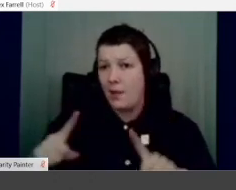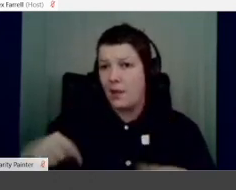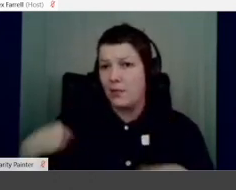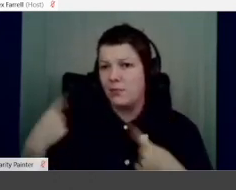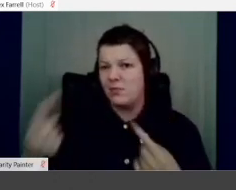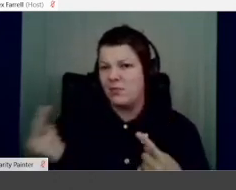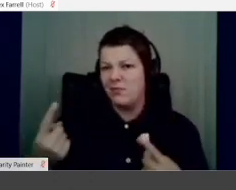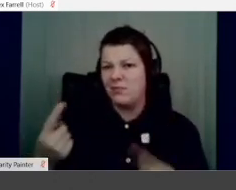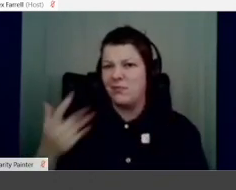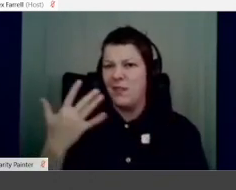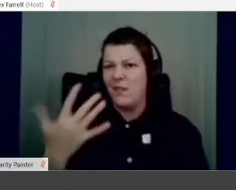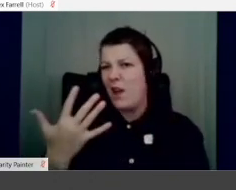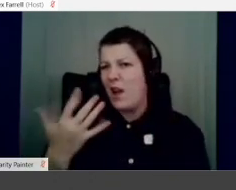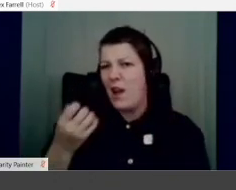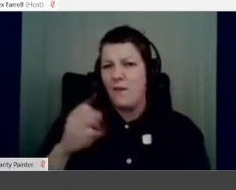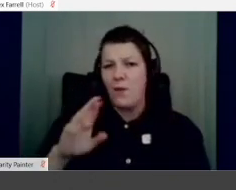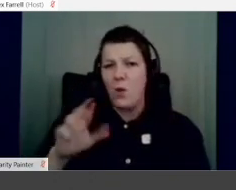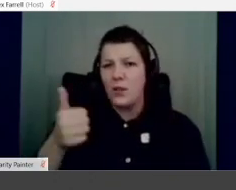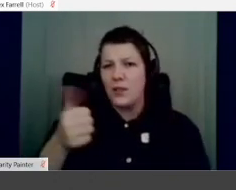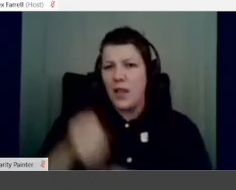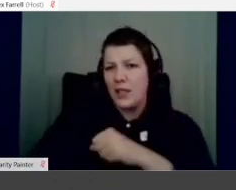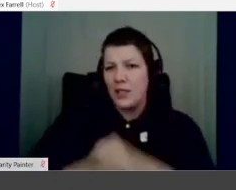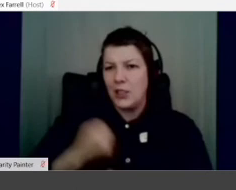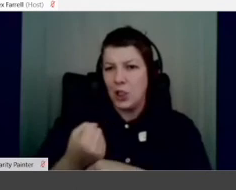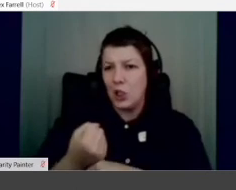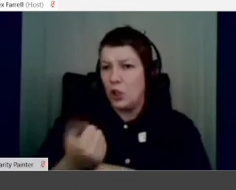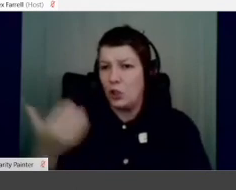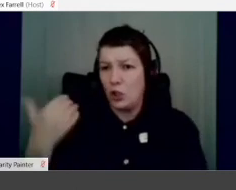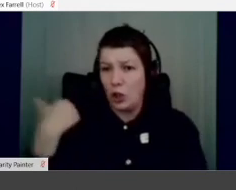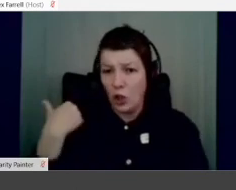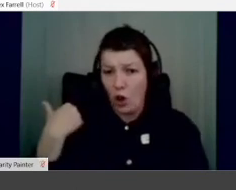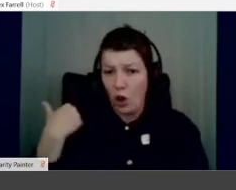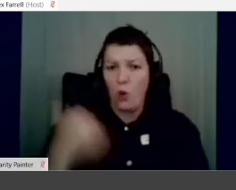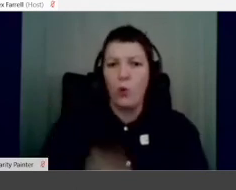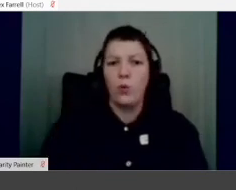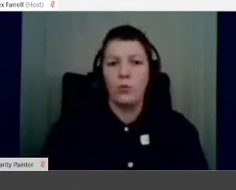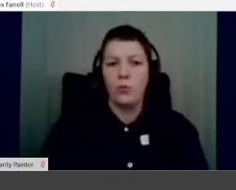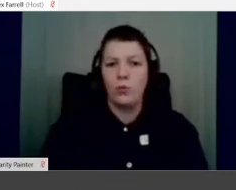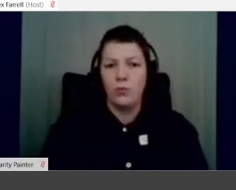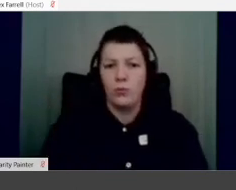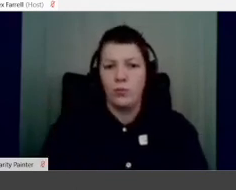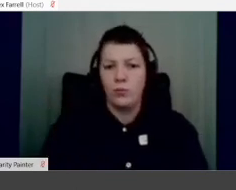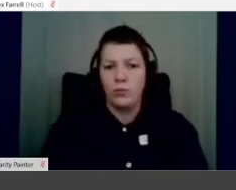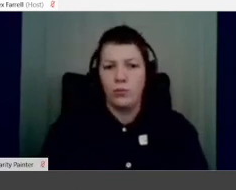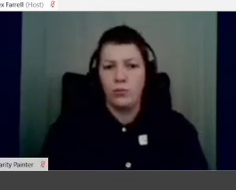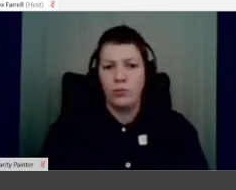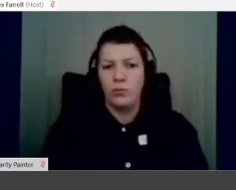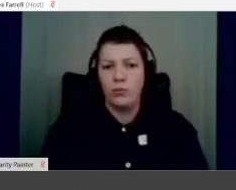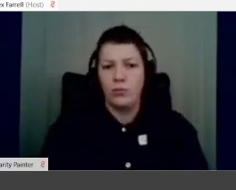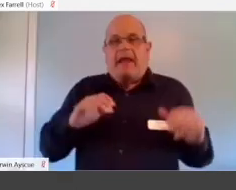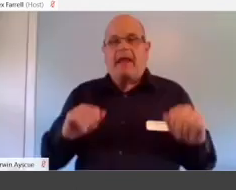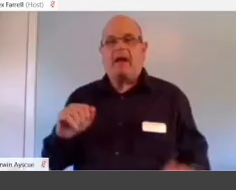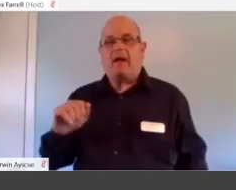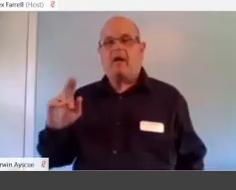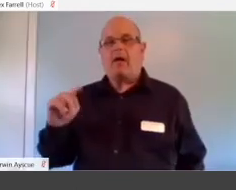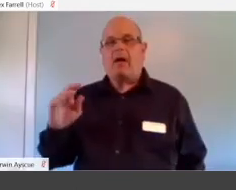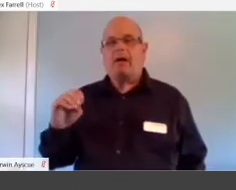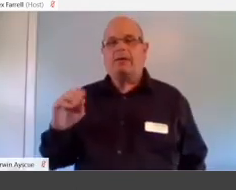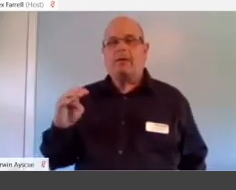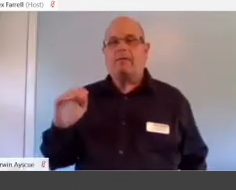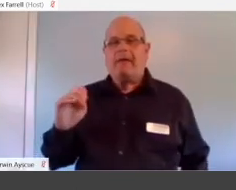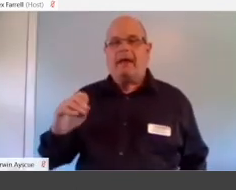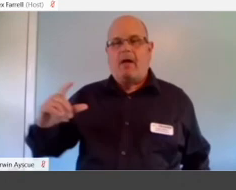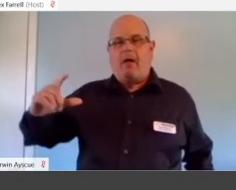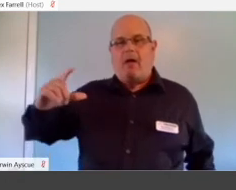that's been really great is being able to automate accessibility testing and usability